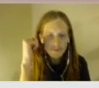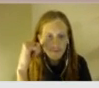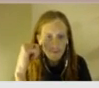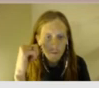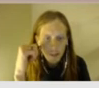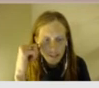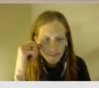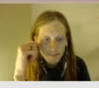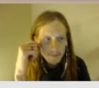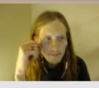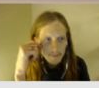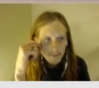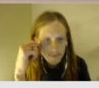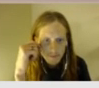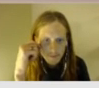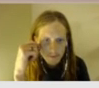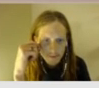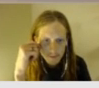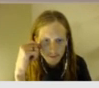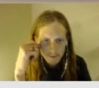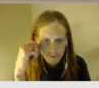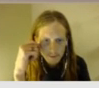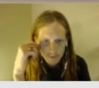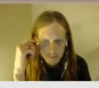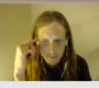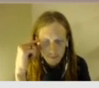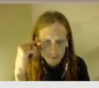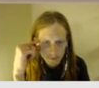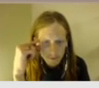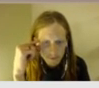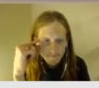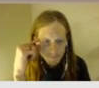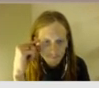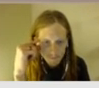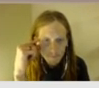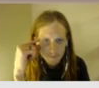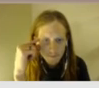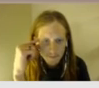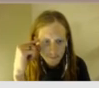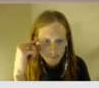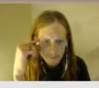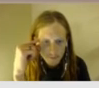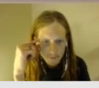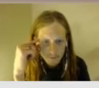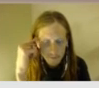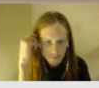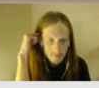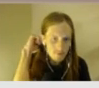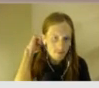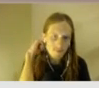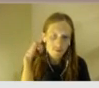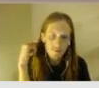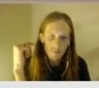because, you know, when you live and work in the same place, you can get stuck in ruts, you know? And so I think it's given me some